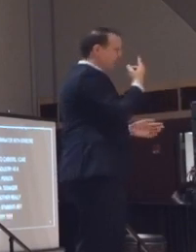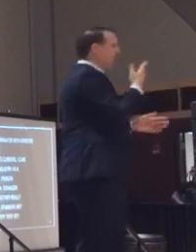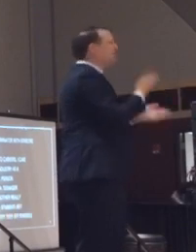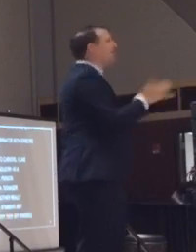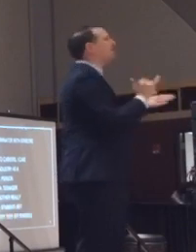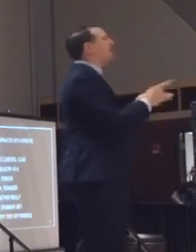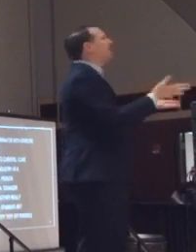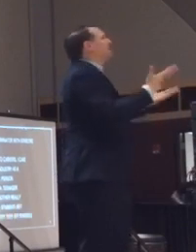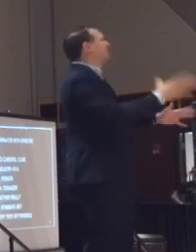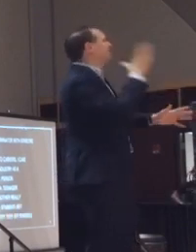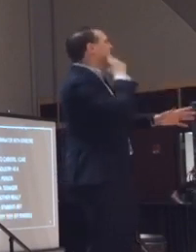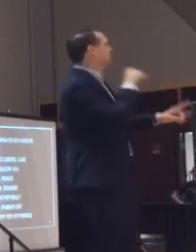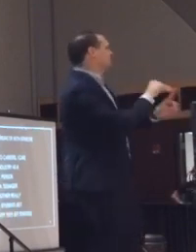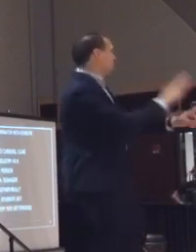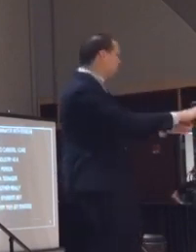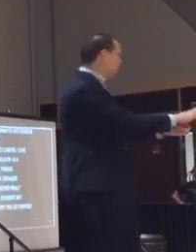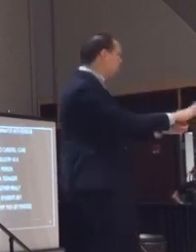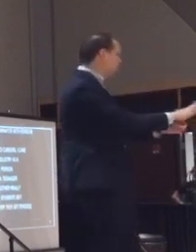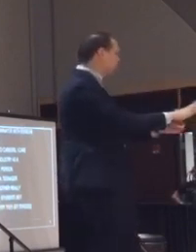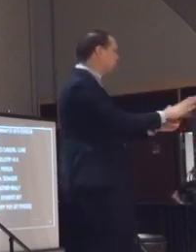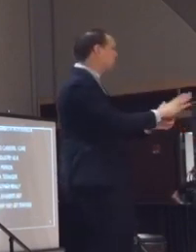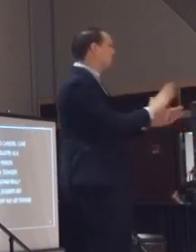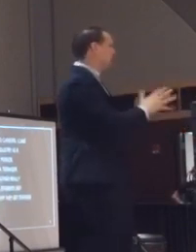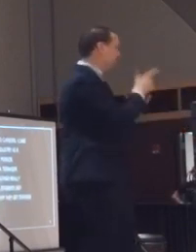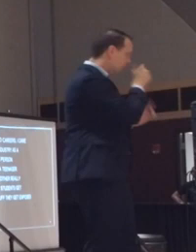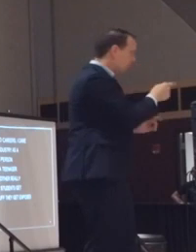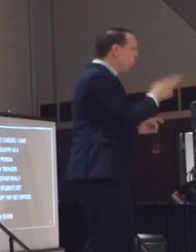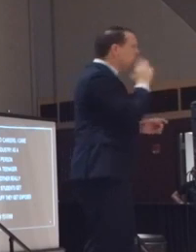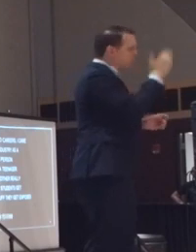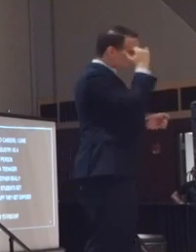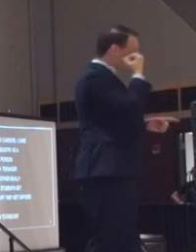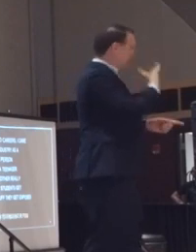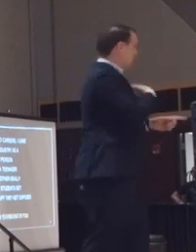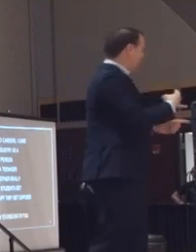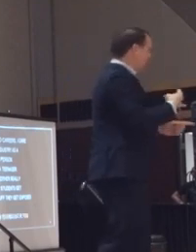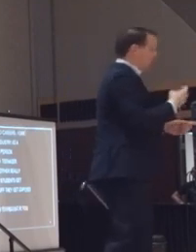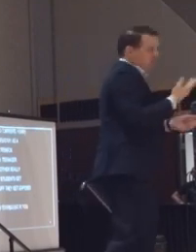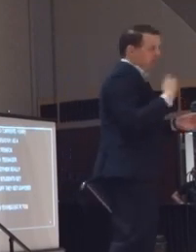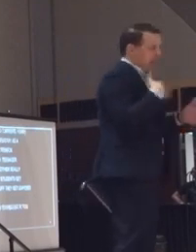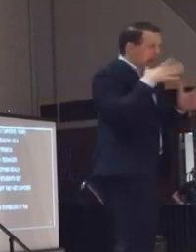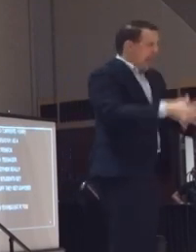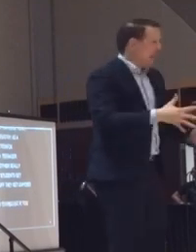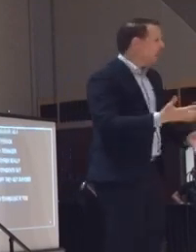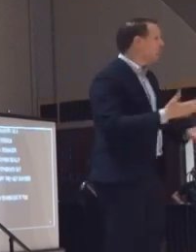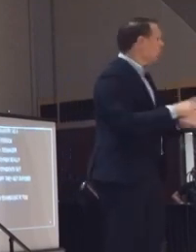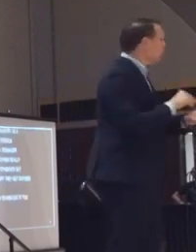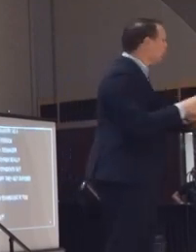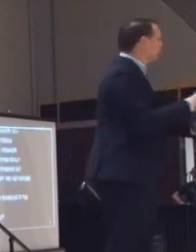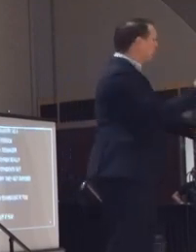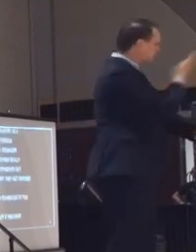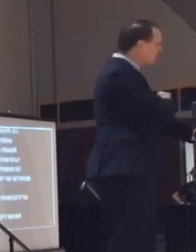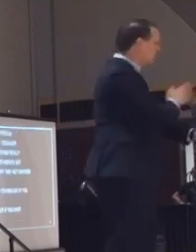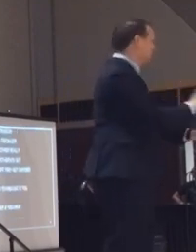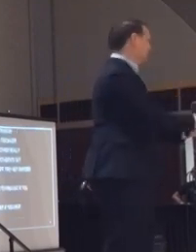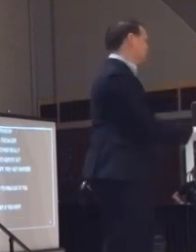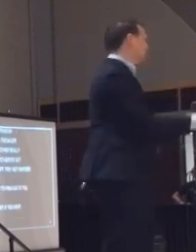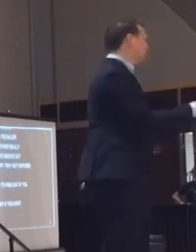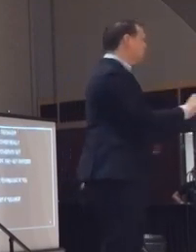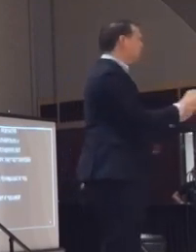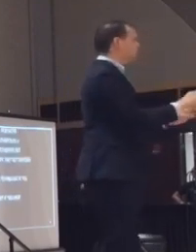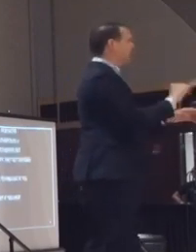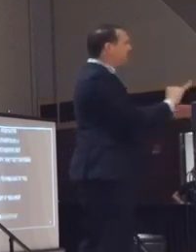to. And you're going to find out if you like it. You might also find out if you hate something. That's why it's so important